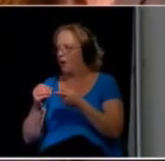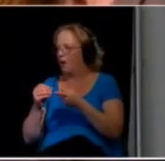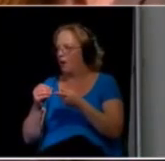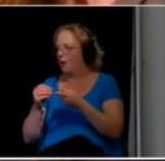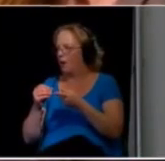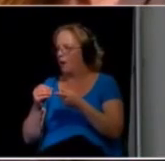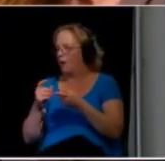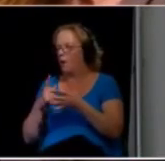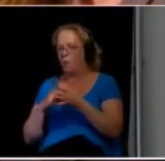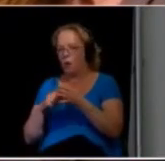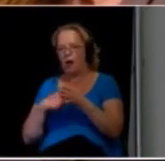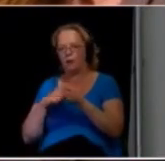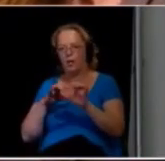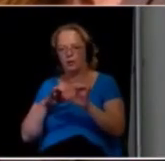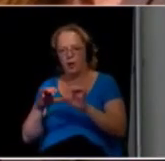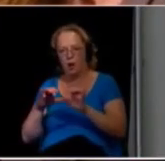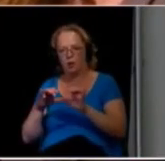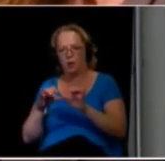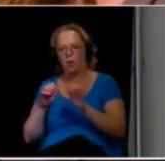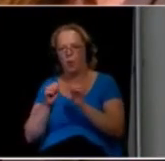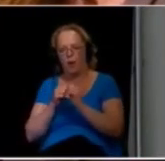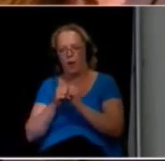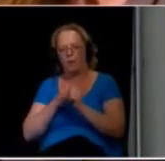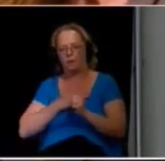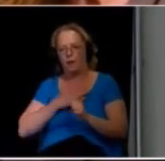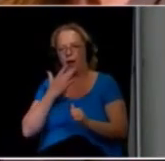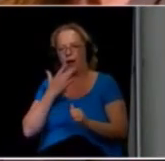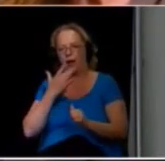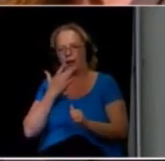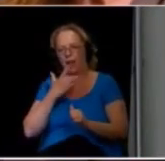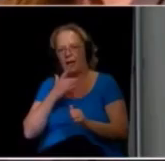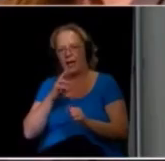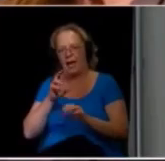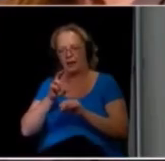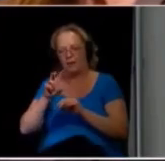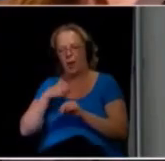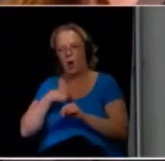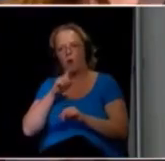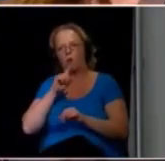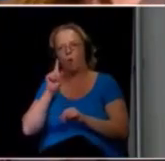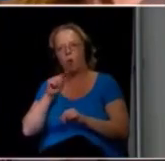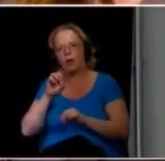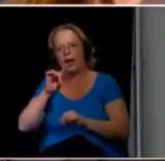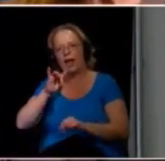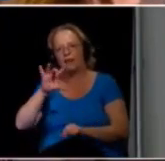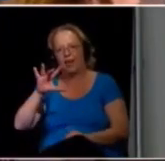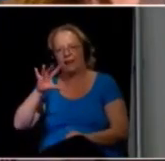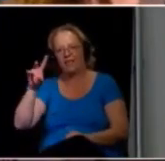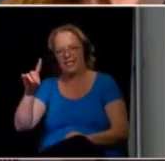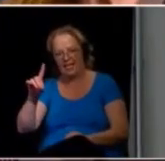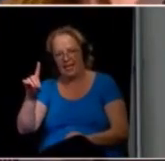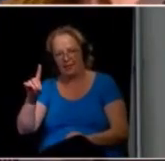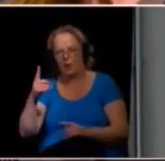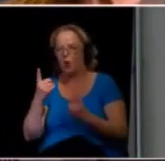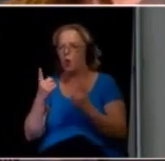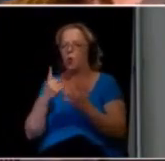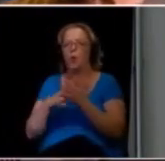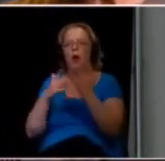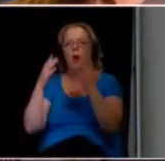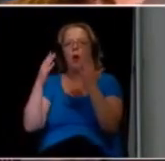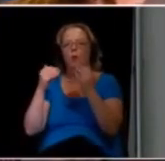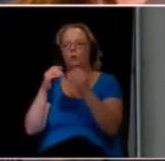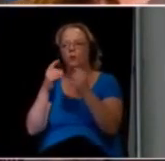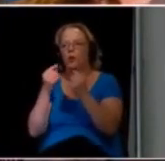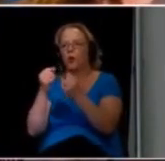what I've been able to do, due to some pretty fortunate investments, I've been able to order an 85D. And what I really hope to do with this car is use it to its full